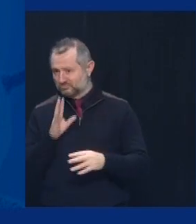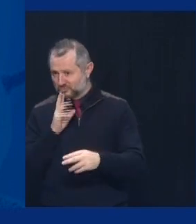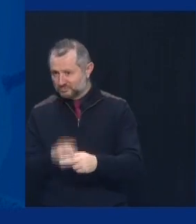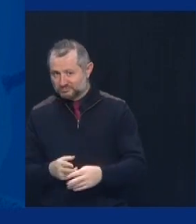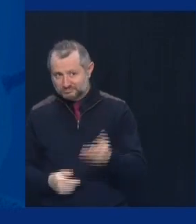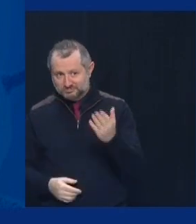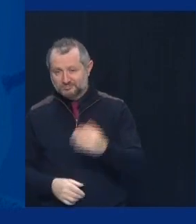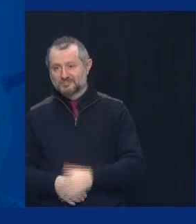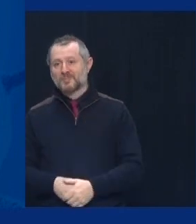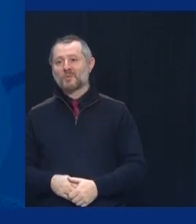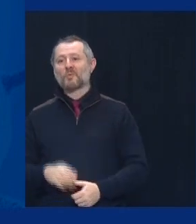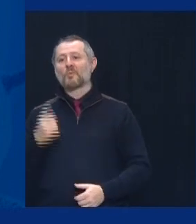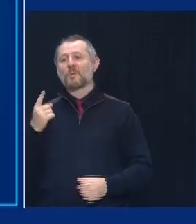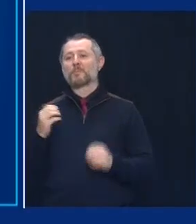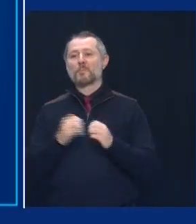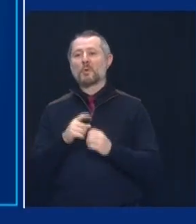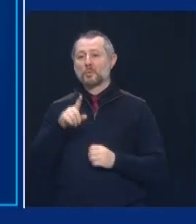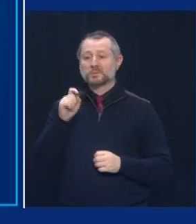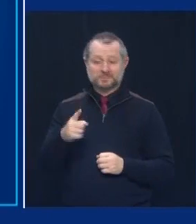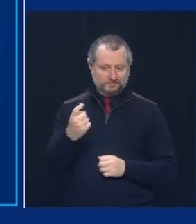Let's take one more, operator.